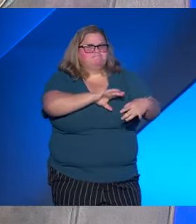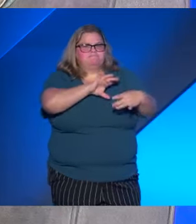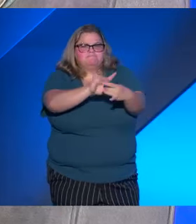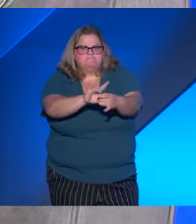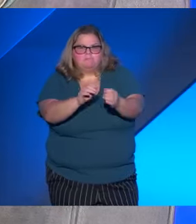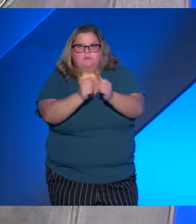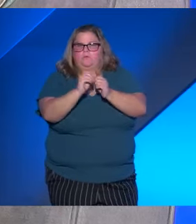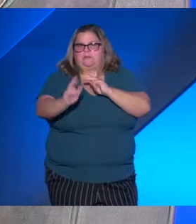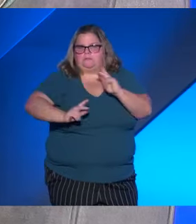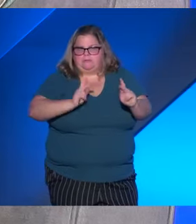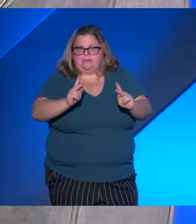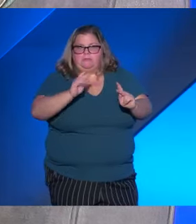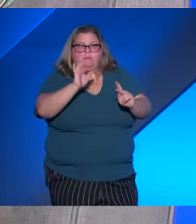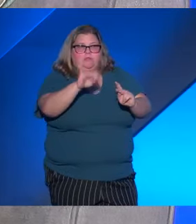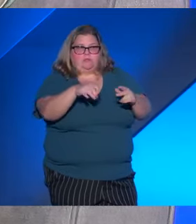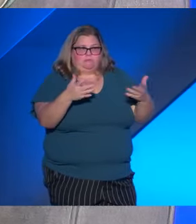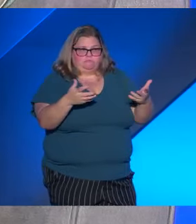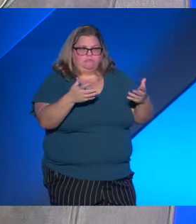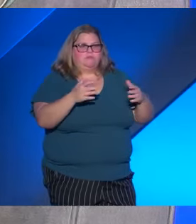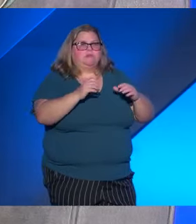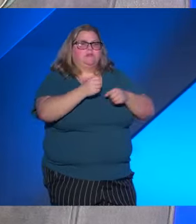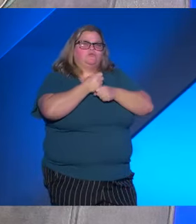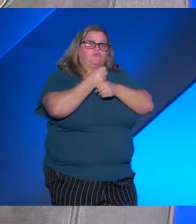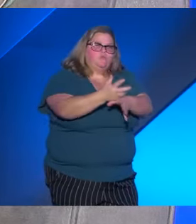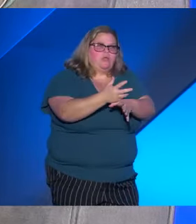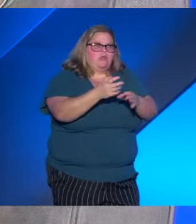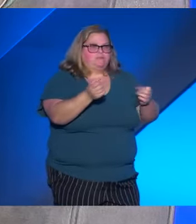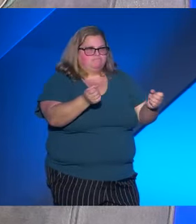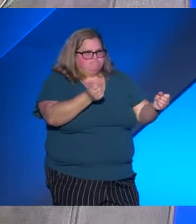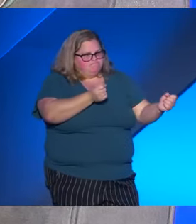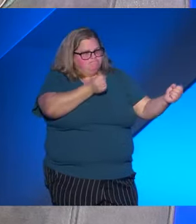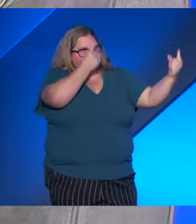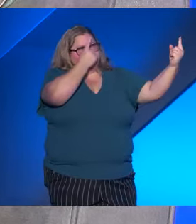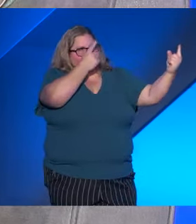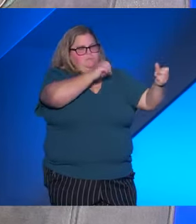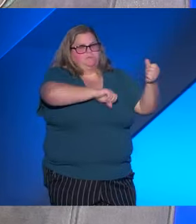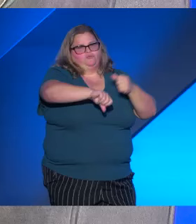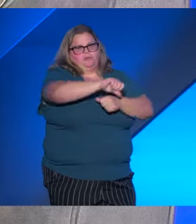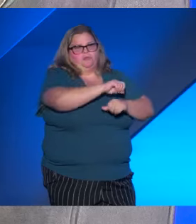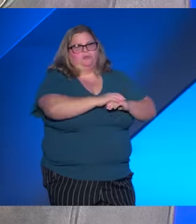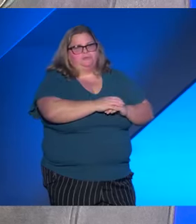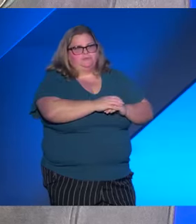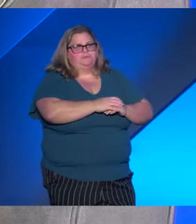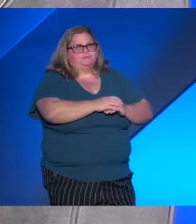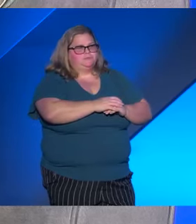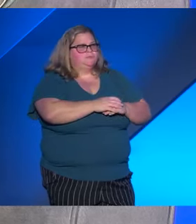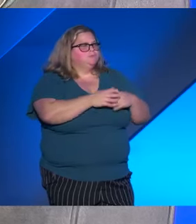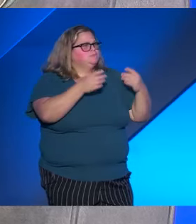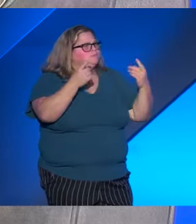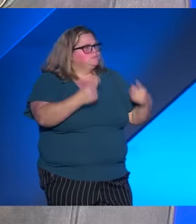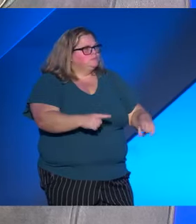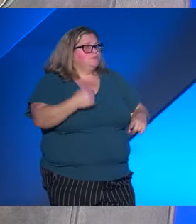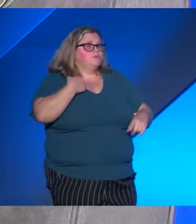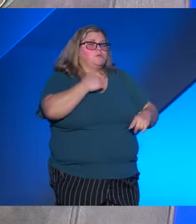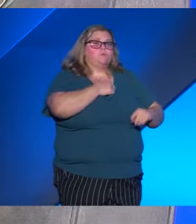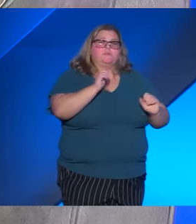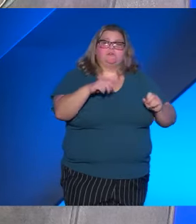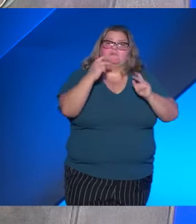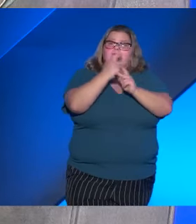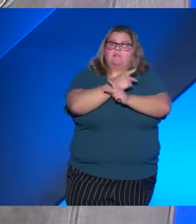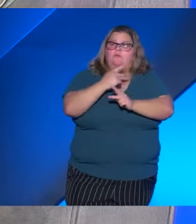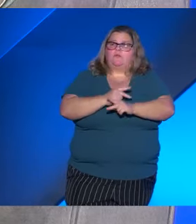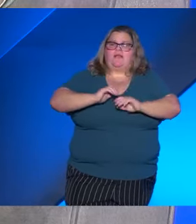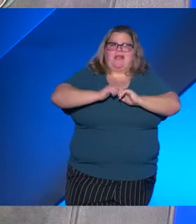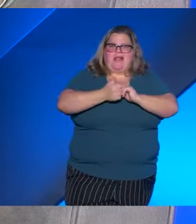ways that create an understanding for each other. If we could figure out how